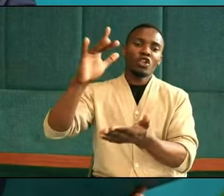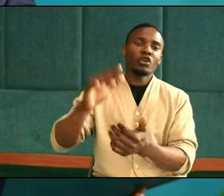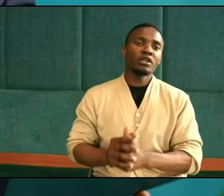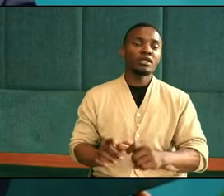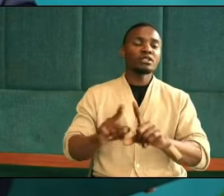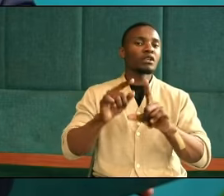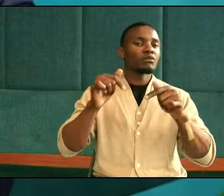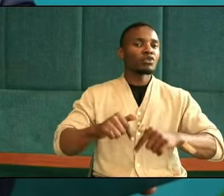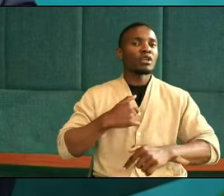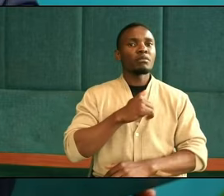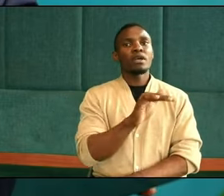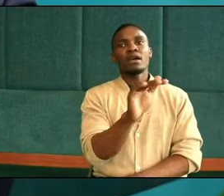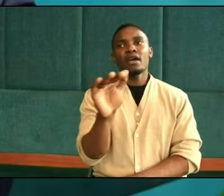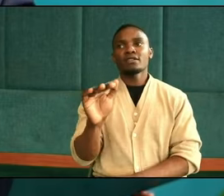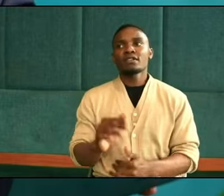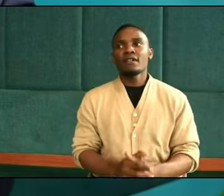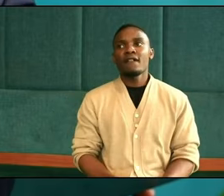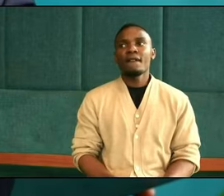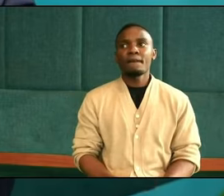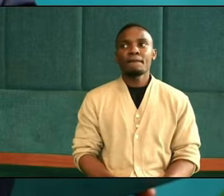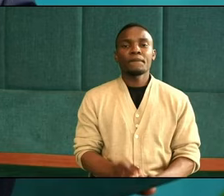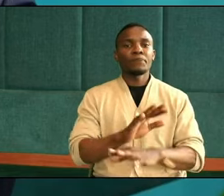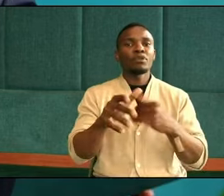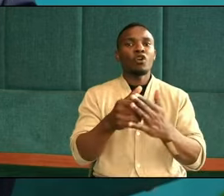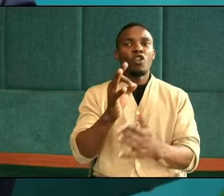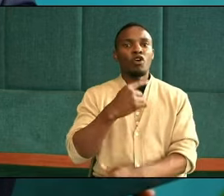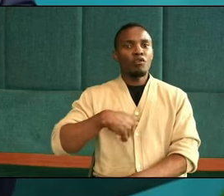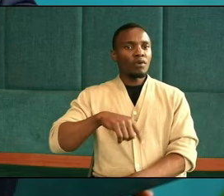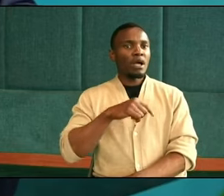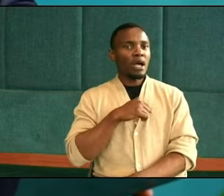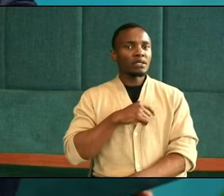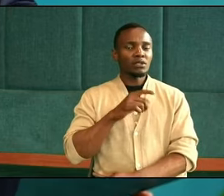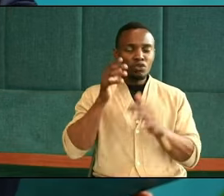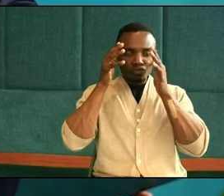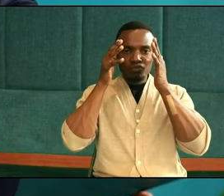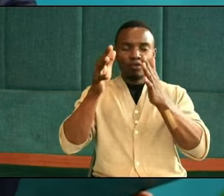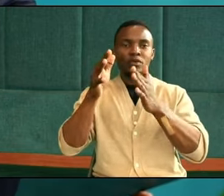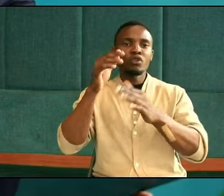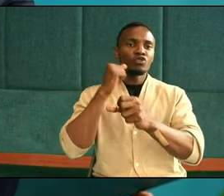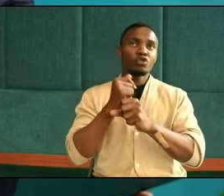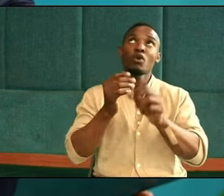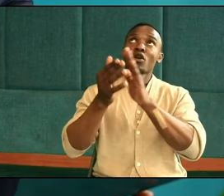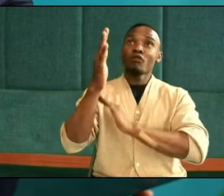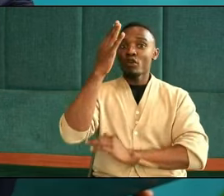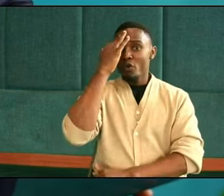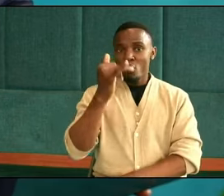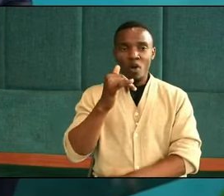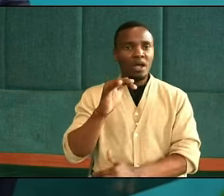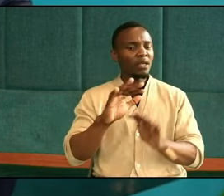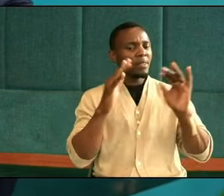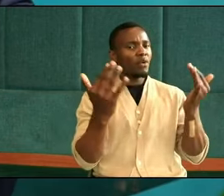today, my brothers and sisters, is that all of us should commit ourselves to the work of God. For we live in tough